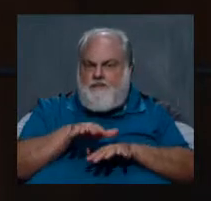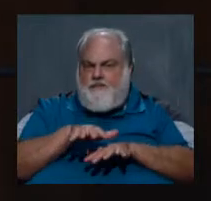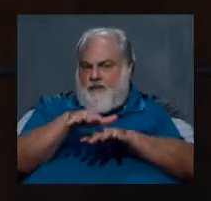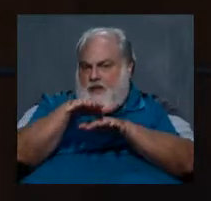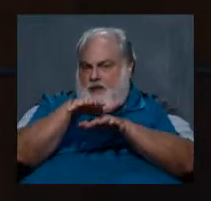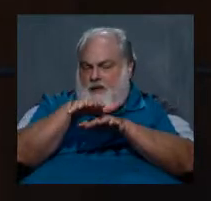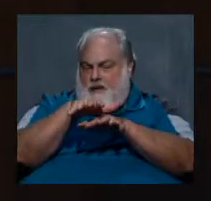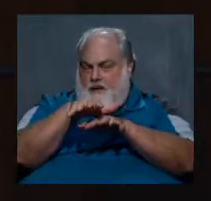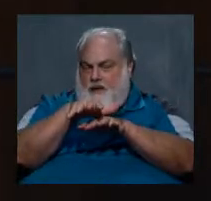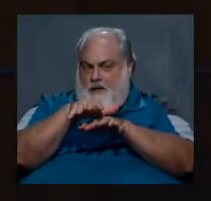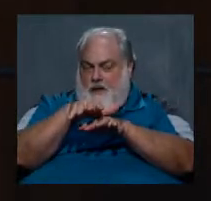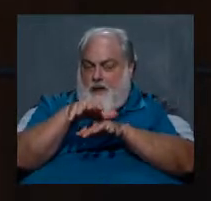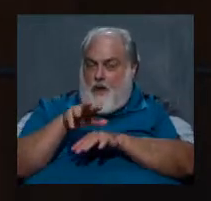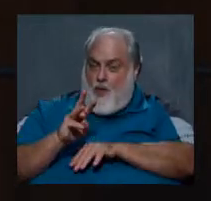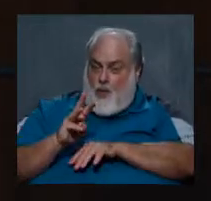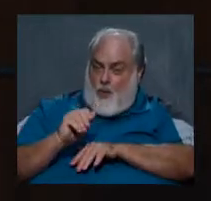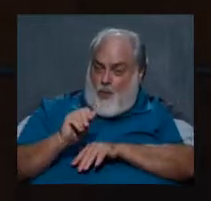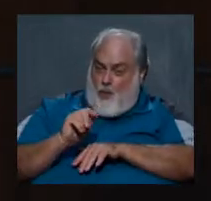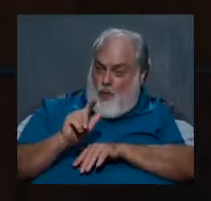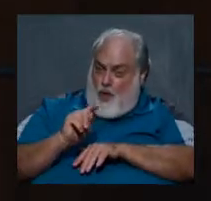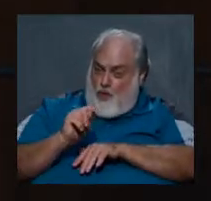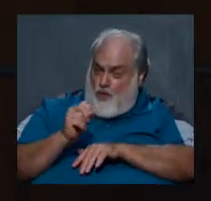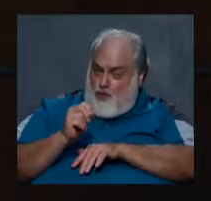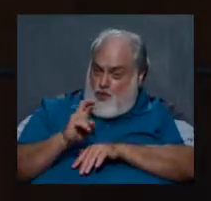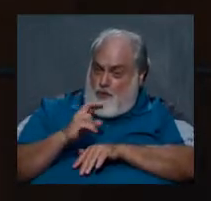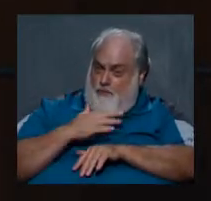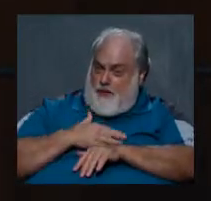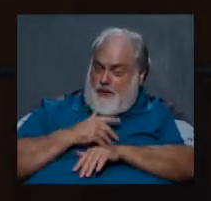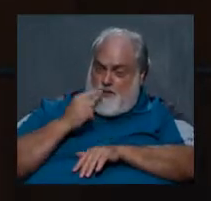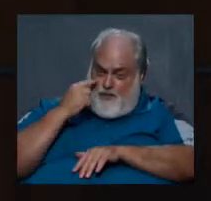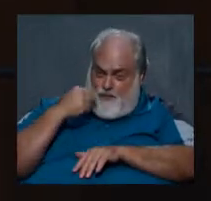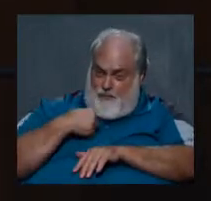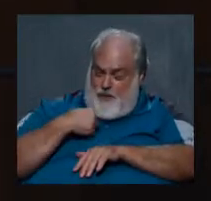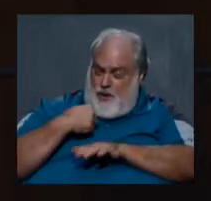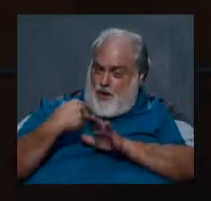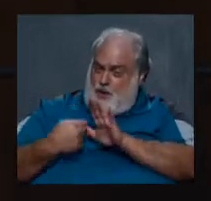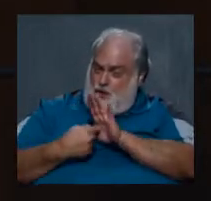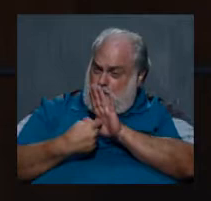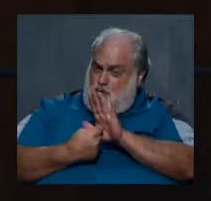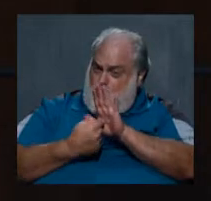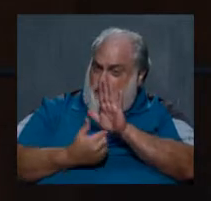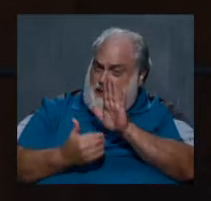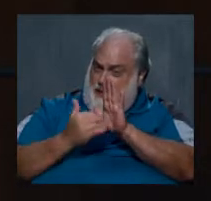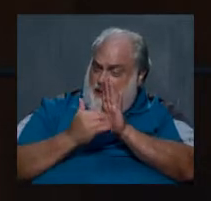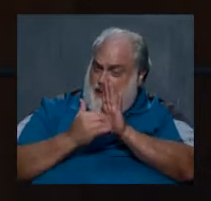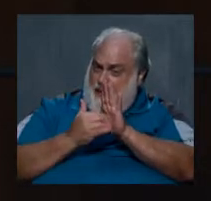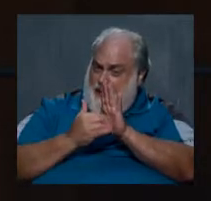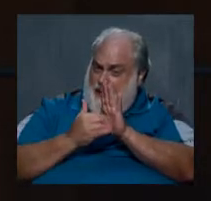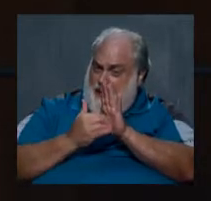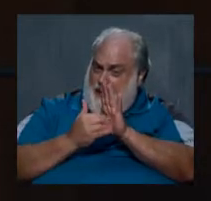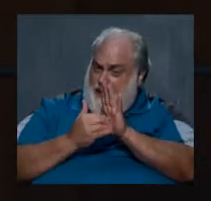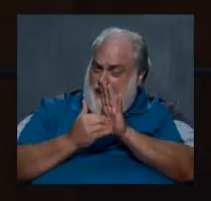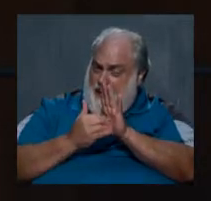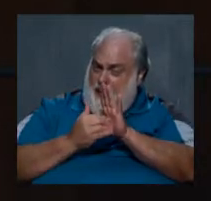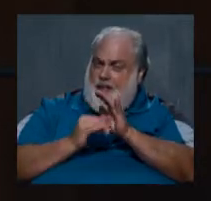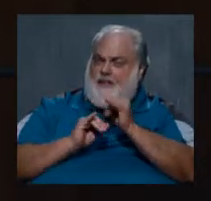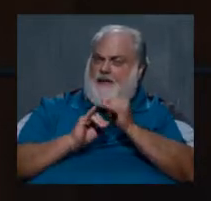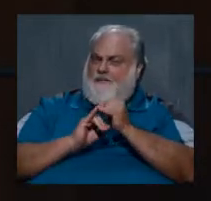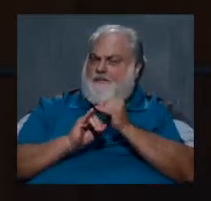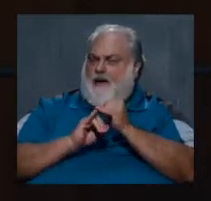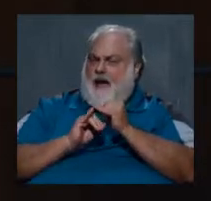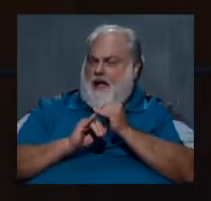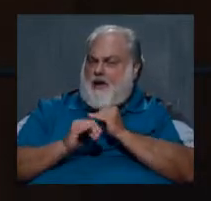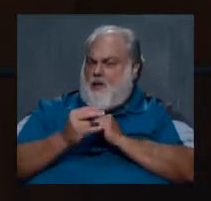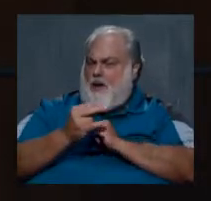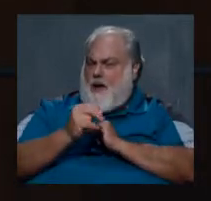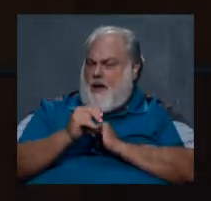I could get a little help from Walter, if you could go to the slide that the applicant presented, the final